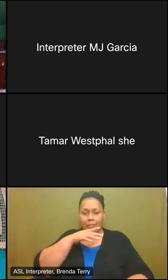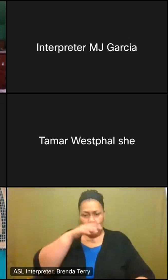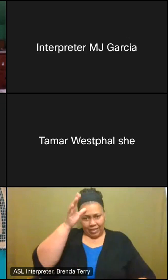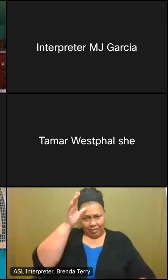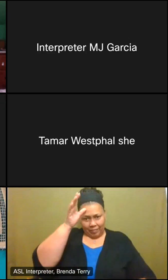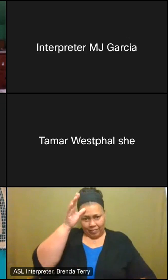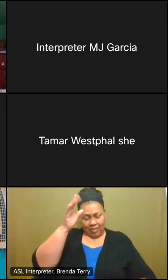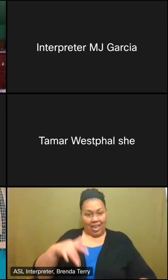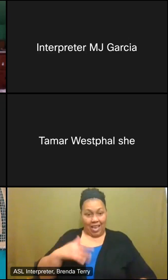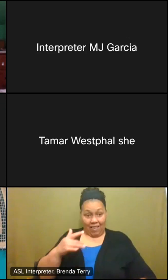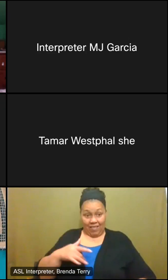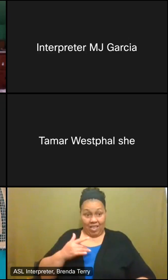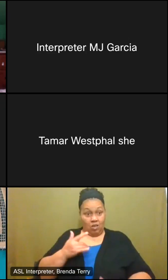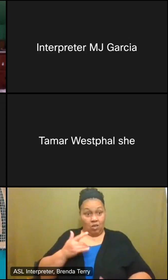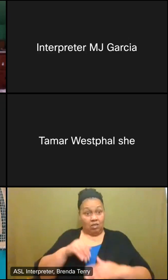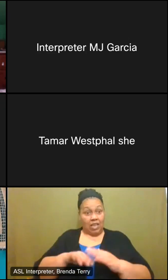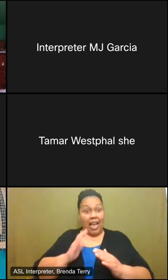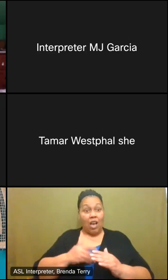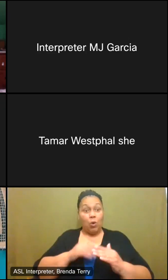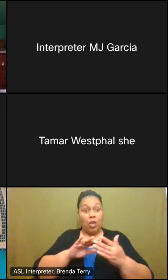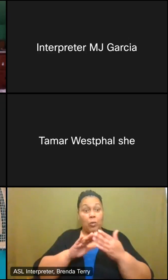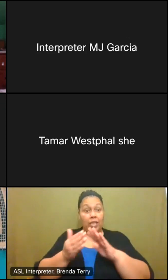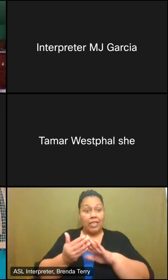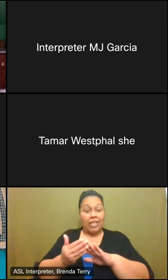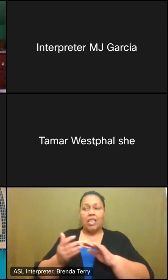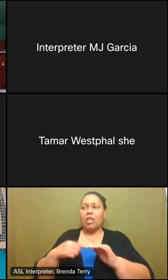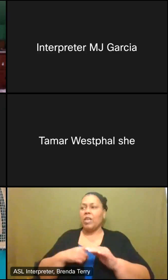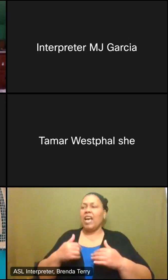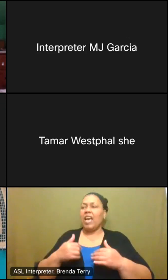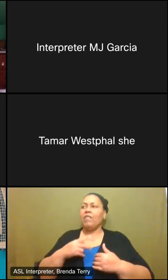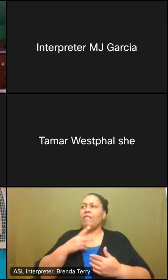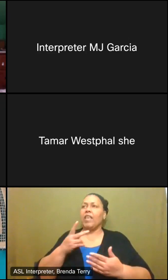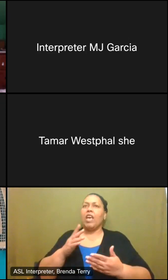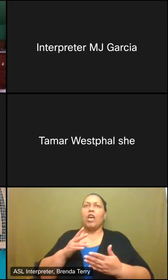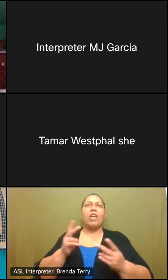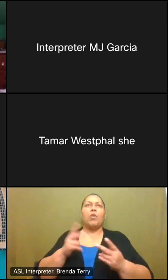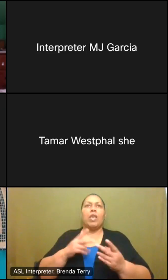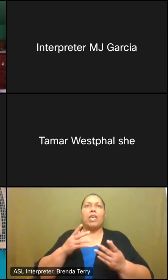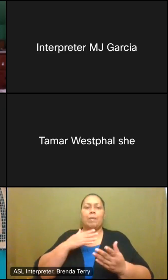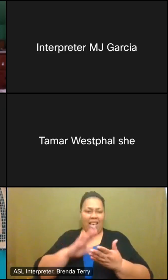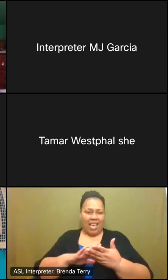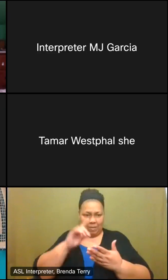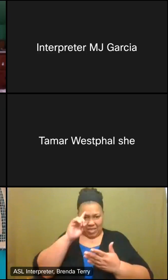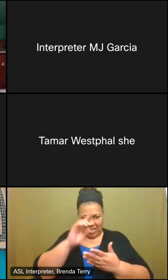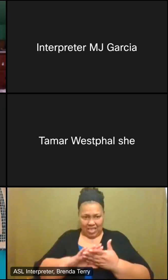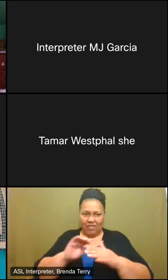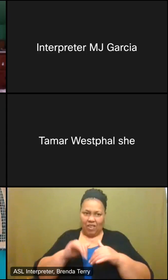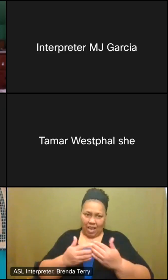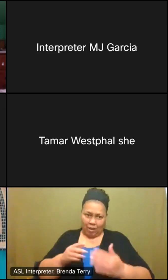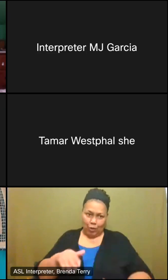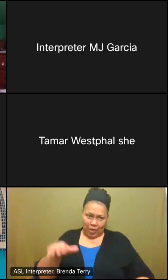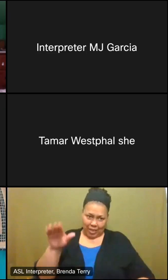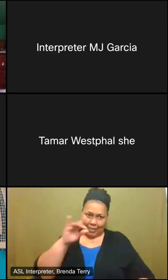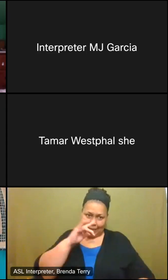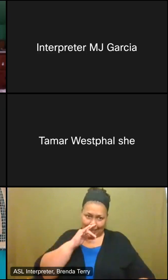feel in our community it's we have a very bad beliefs of how to raise kids.